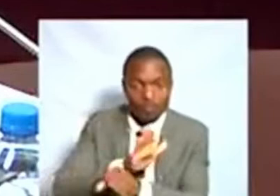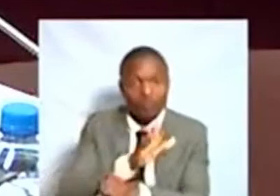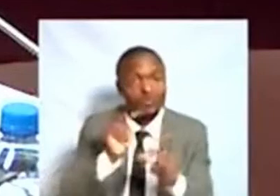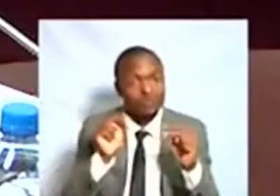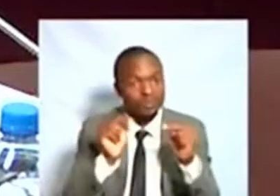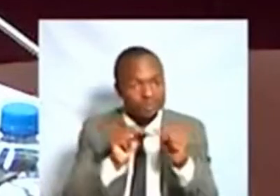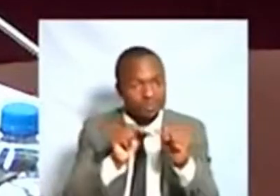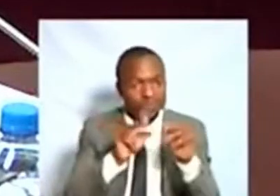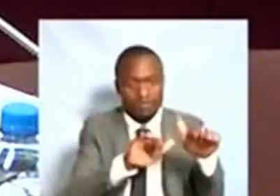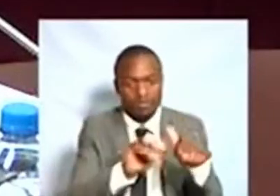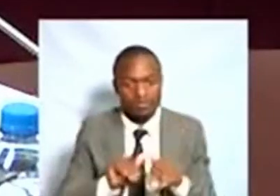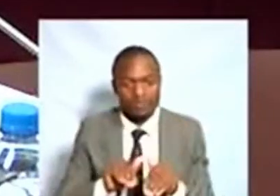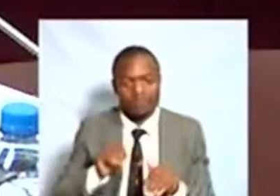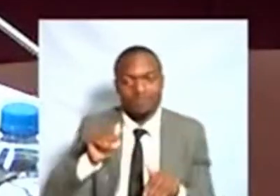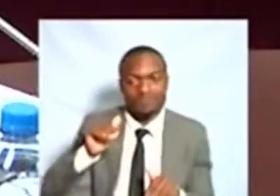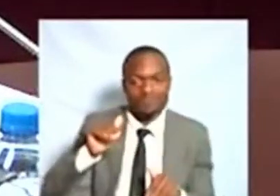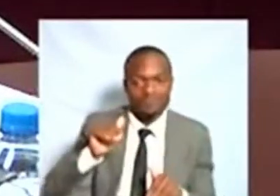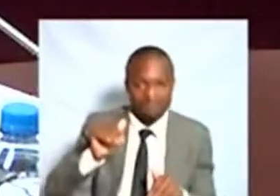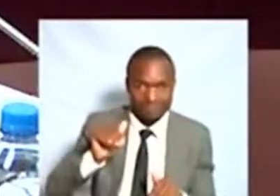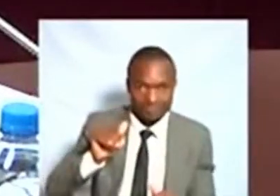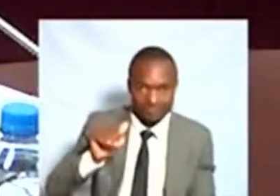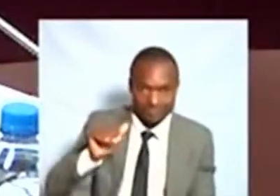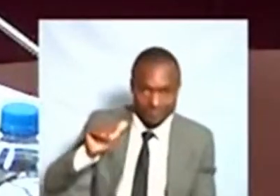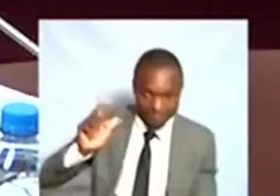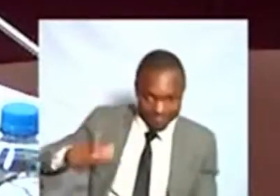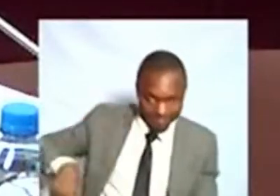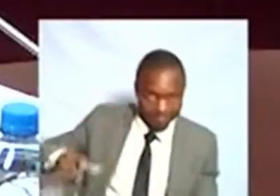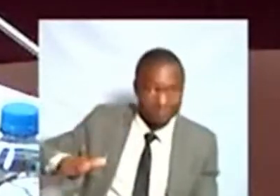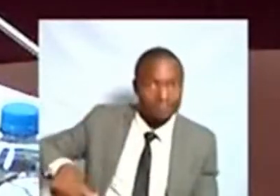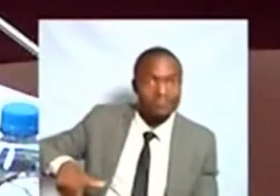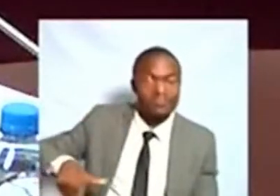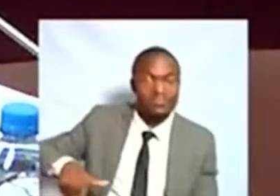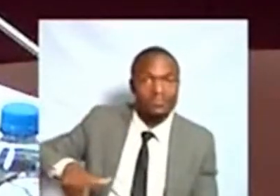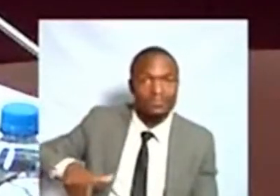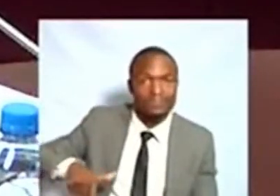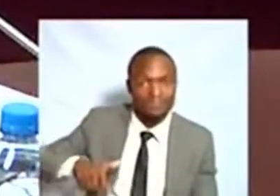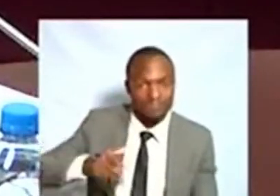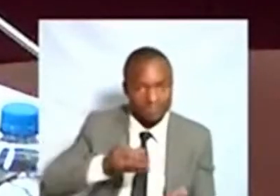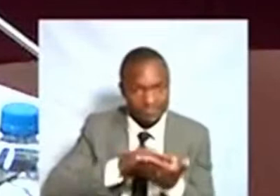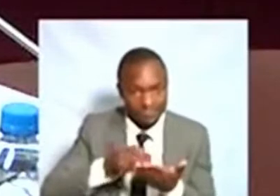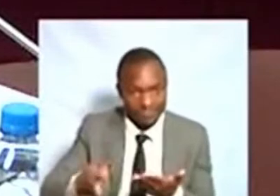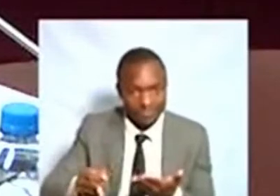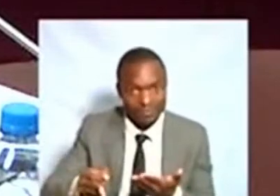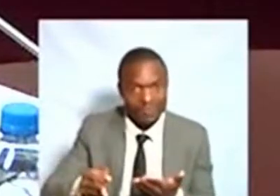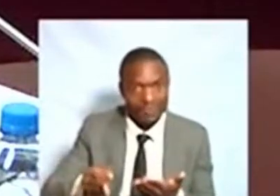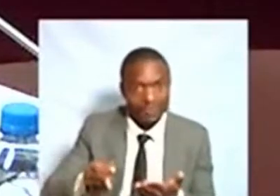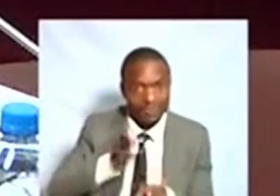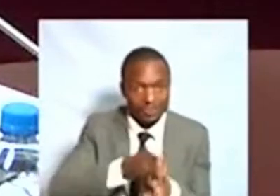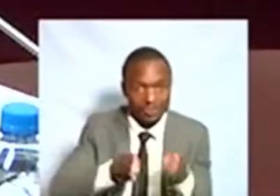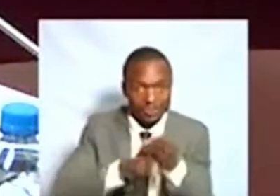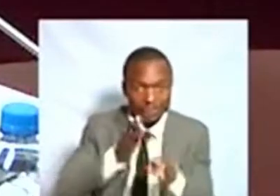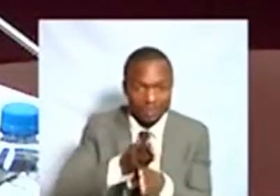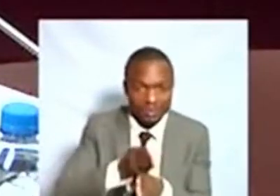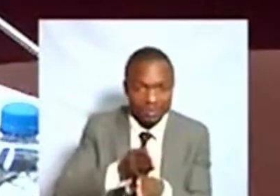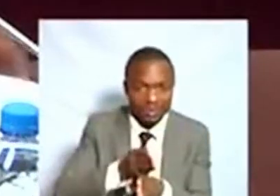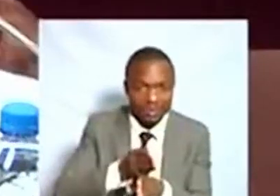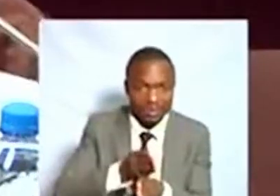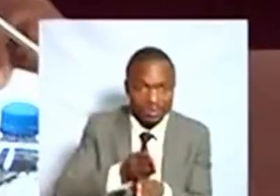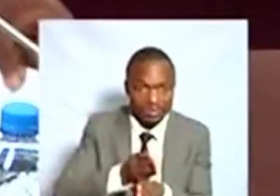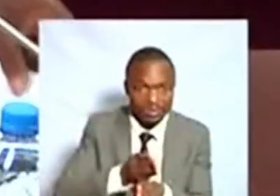to avoid delays. Failure to operationalize a staff house at Shamombo Health Post.